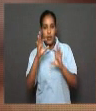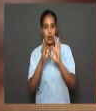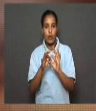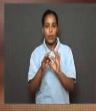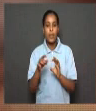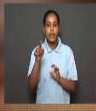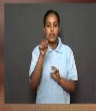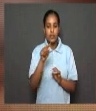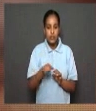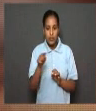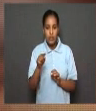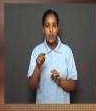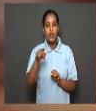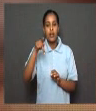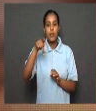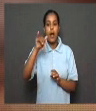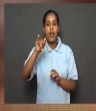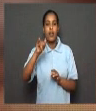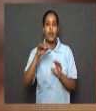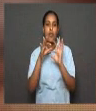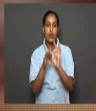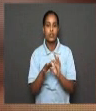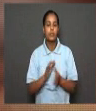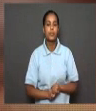sigma and pi bonds.